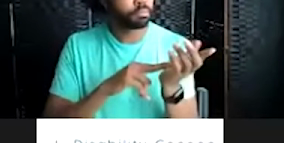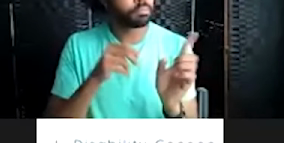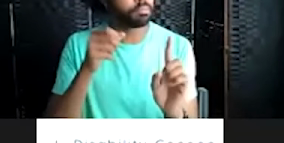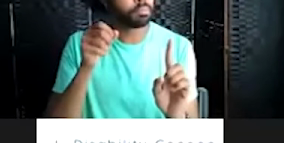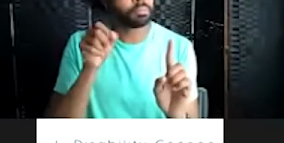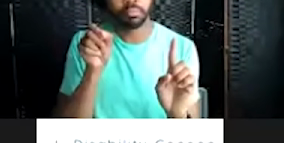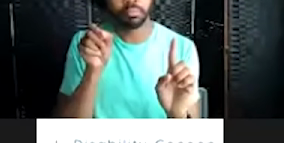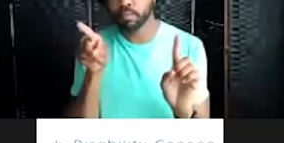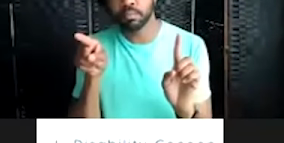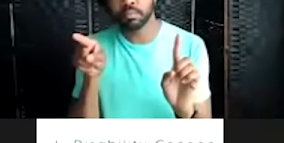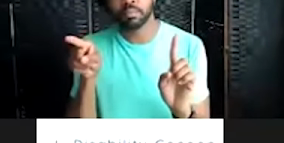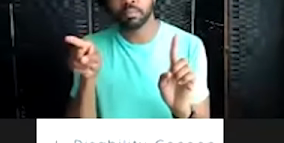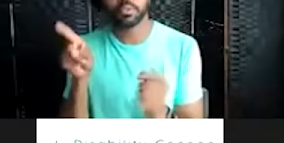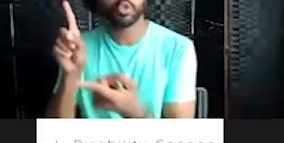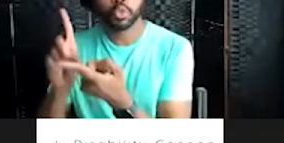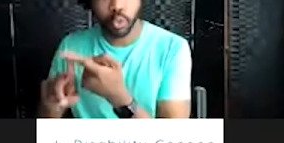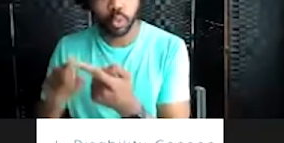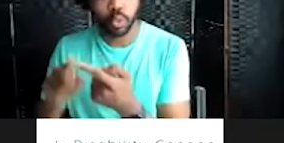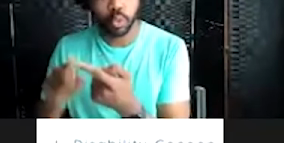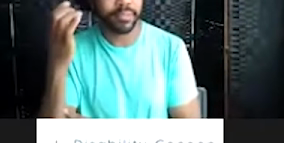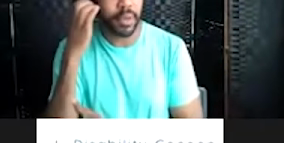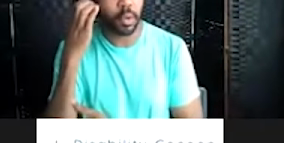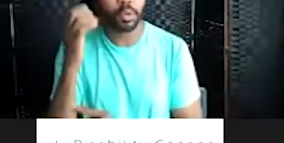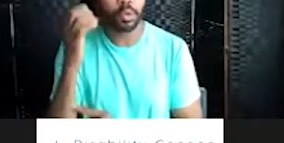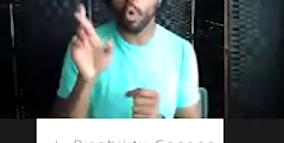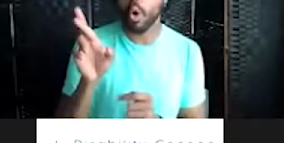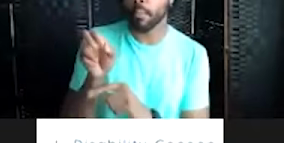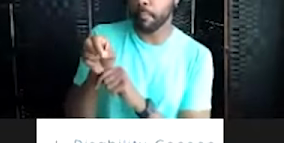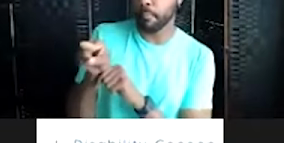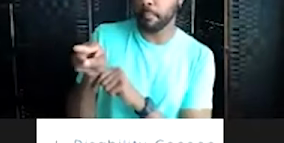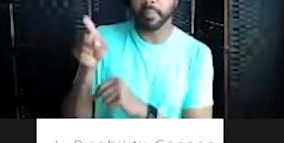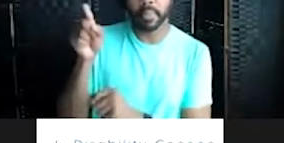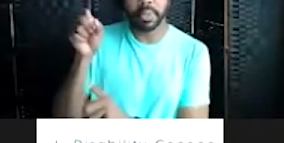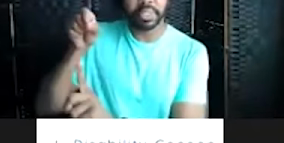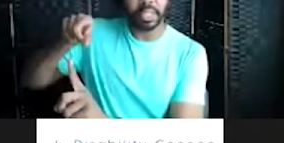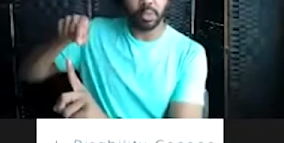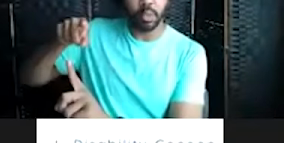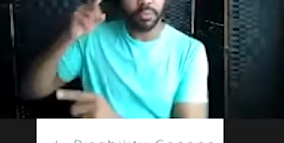computer, or even a smart speaker. And